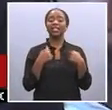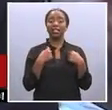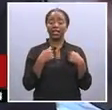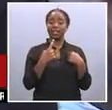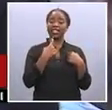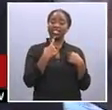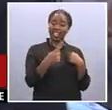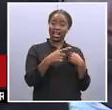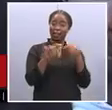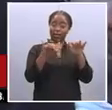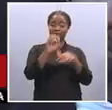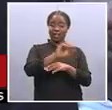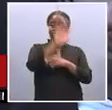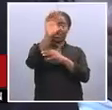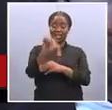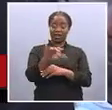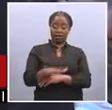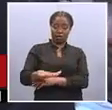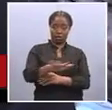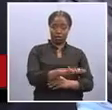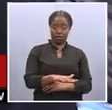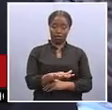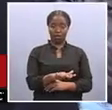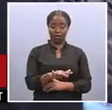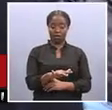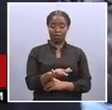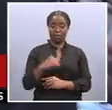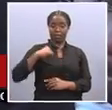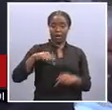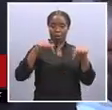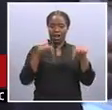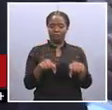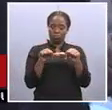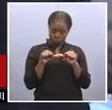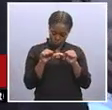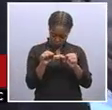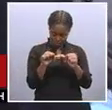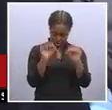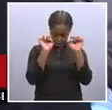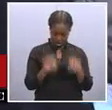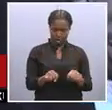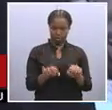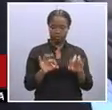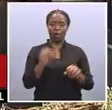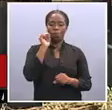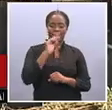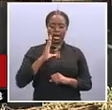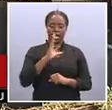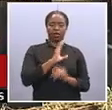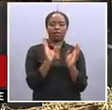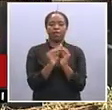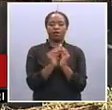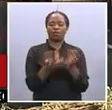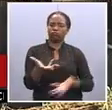Africa is that the Council of eNdumeni will still proceed with its proceedings during the council sittings.